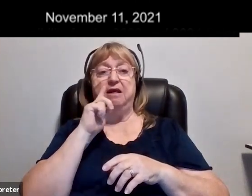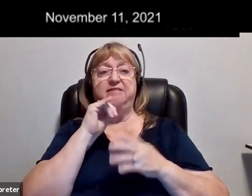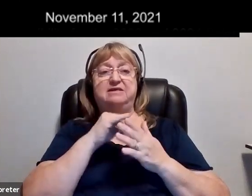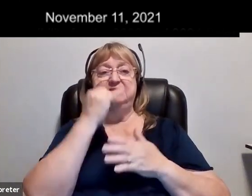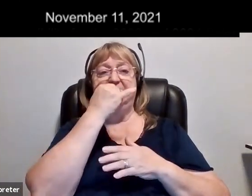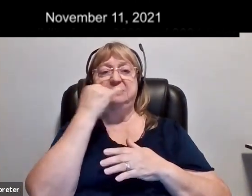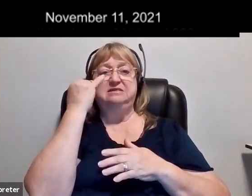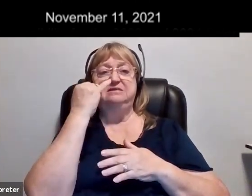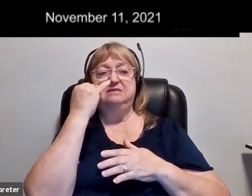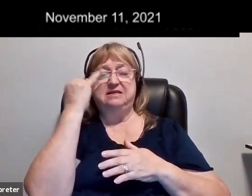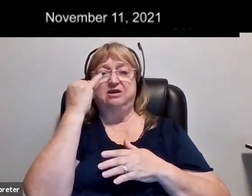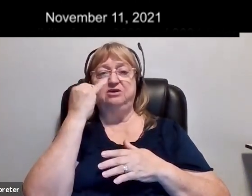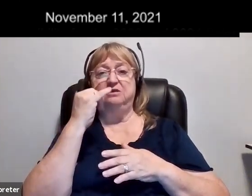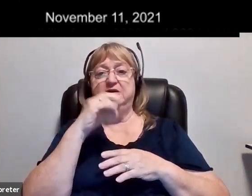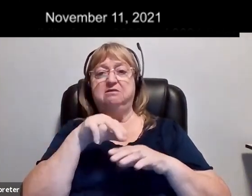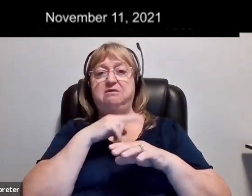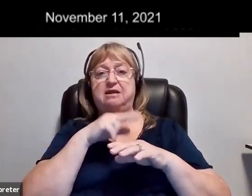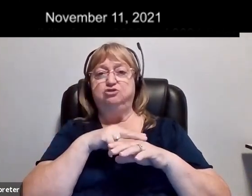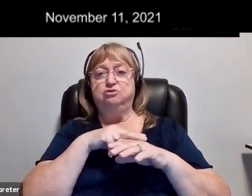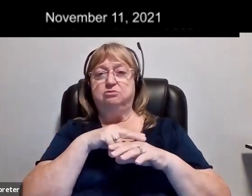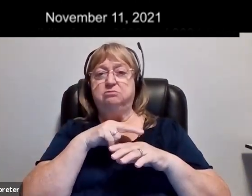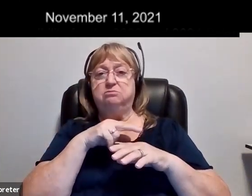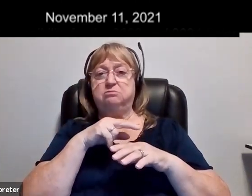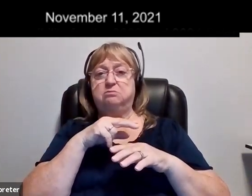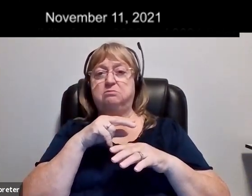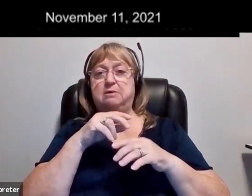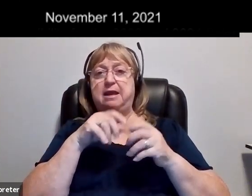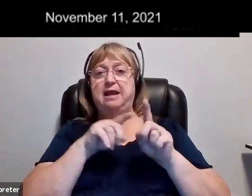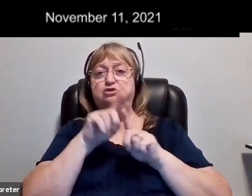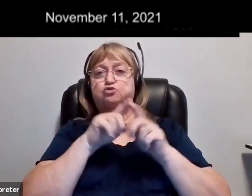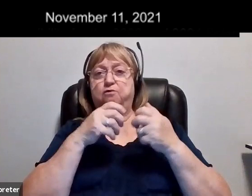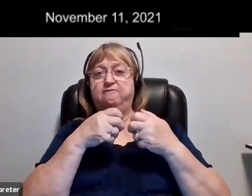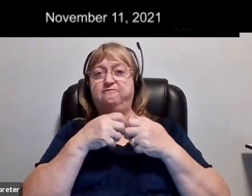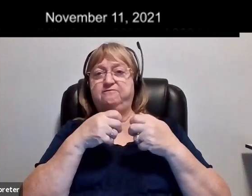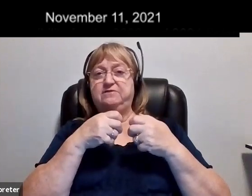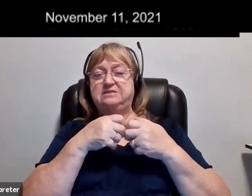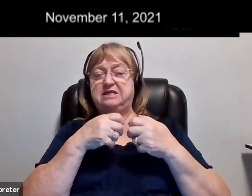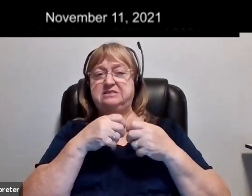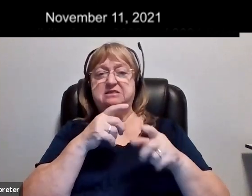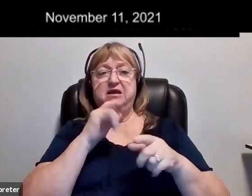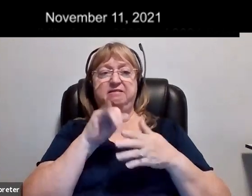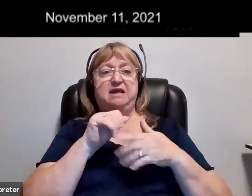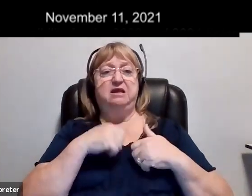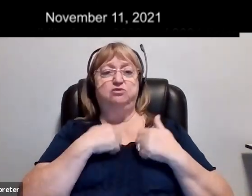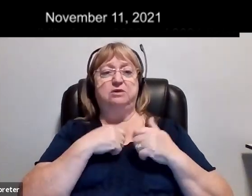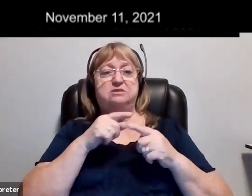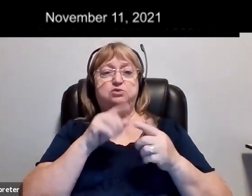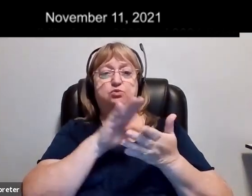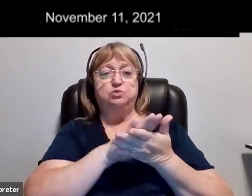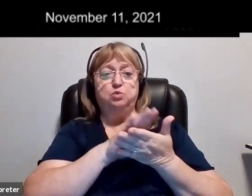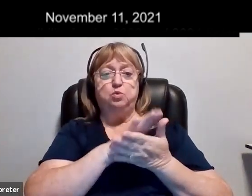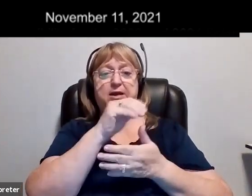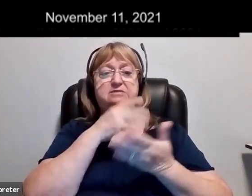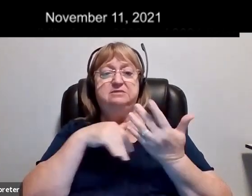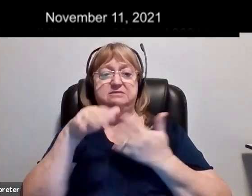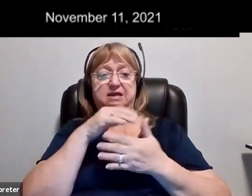the magazine of the Italian National Institute for Astrophysics, that addresses to school and society. You can